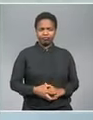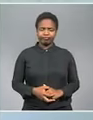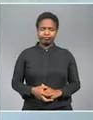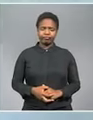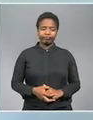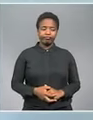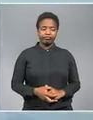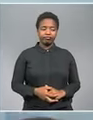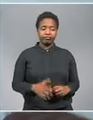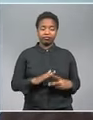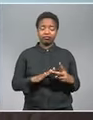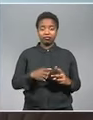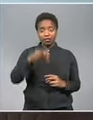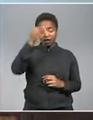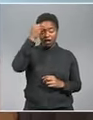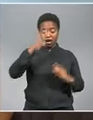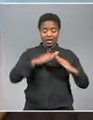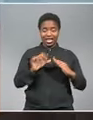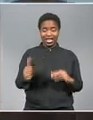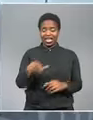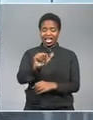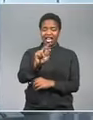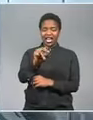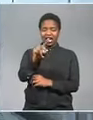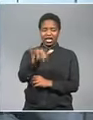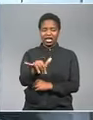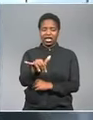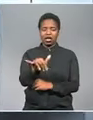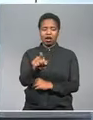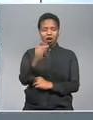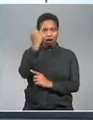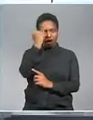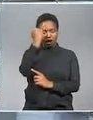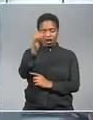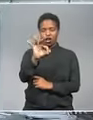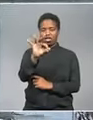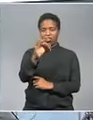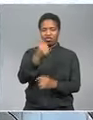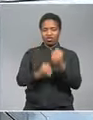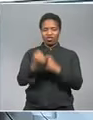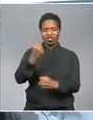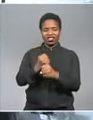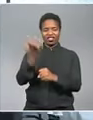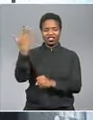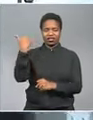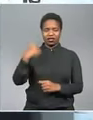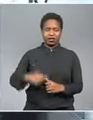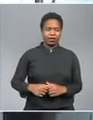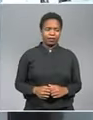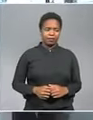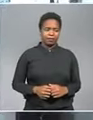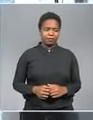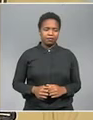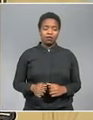Marman learned this technique from his neighbor, Andy Reitmeier, who bought into the concept 3 years ago. We get gale force